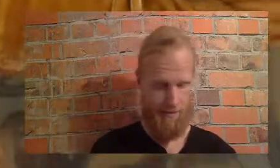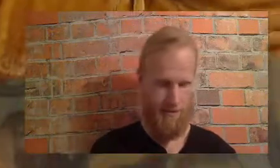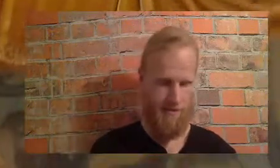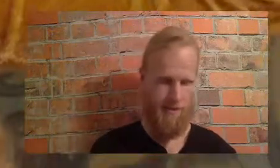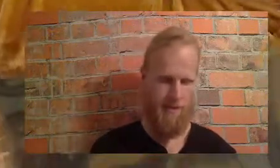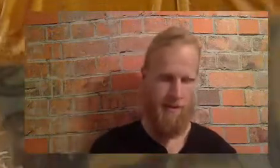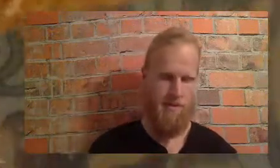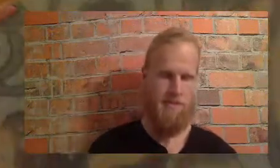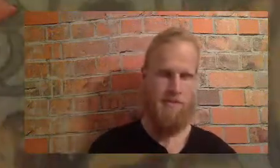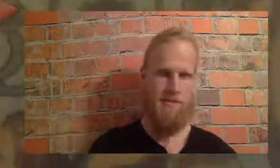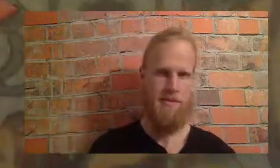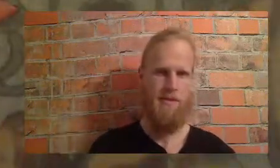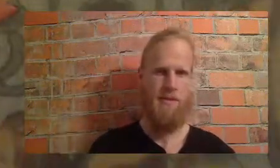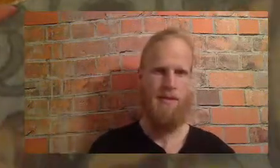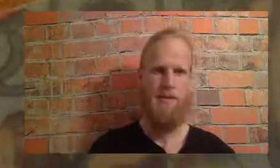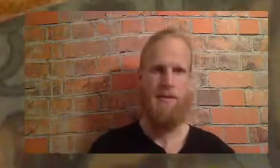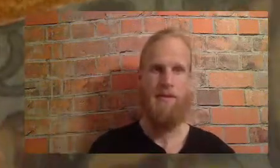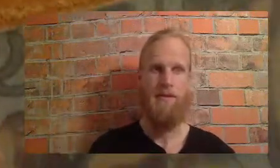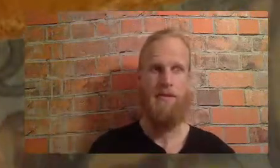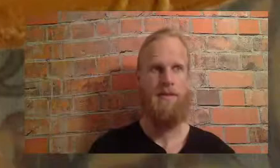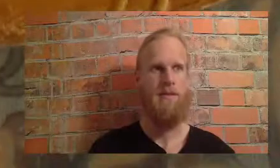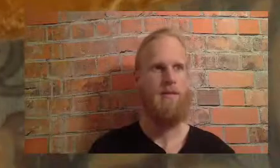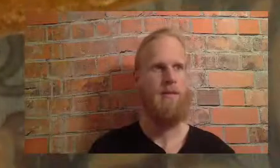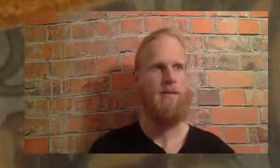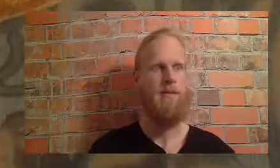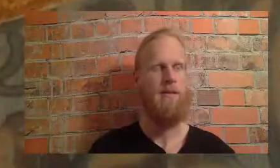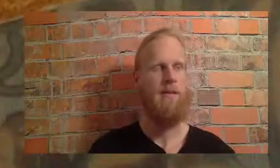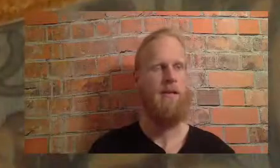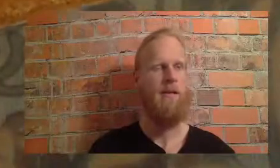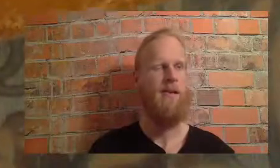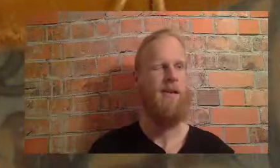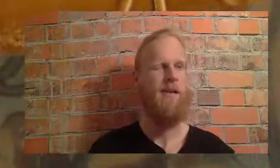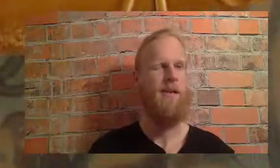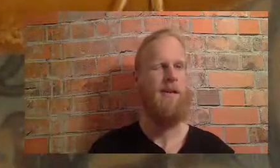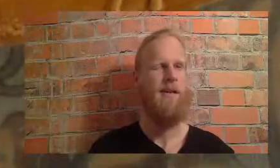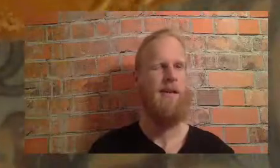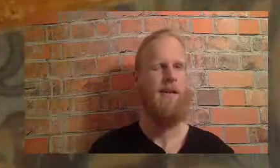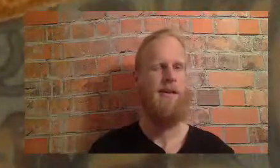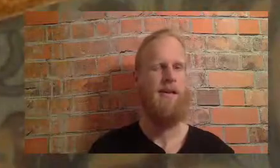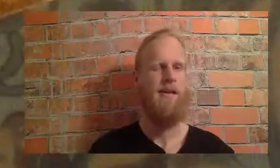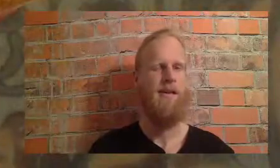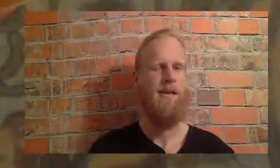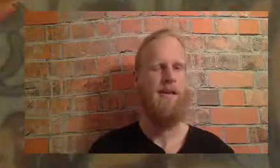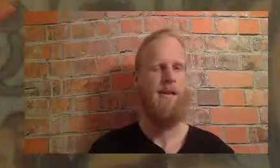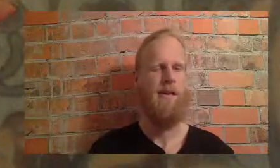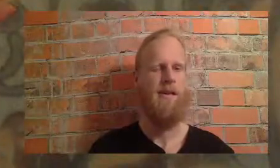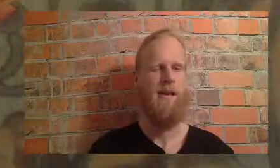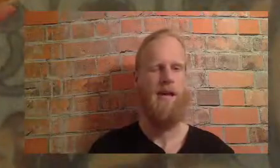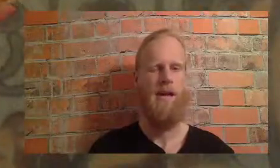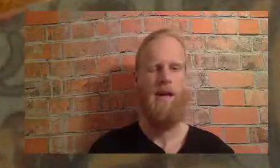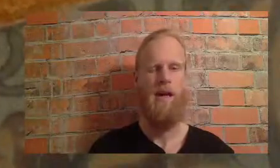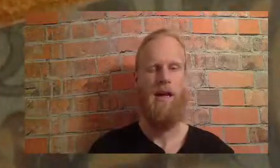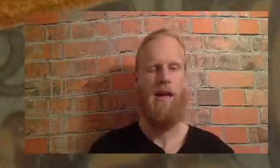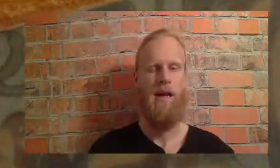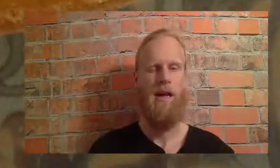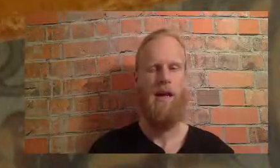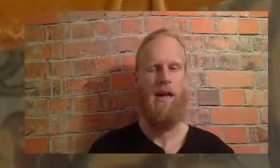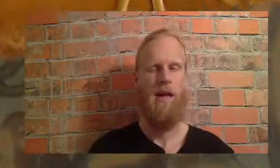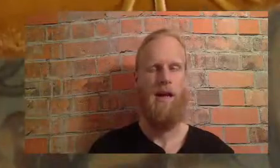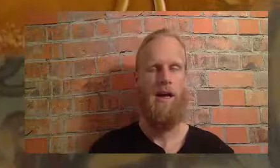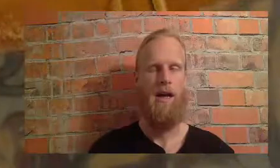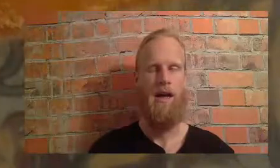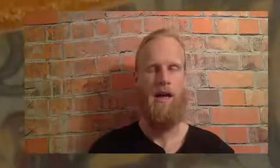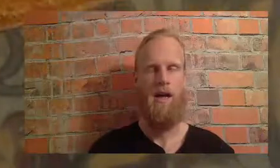Tapping the top of the head. So I want you to send love and kindness to this part of your